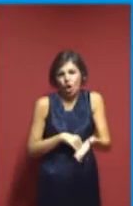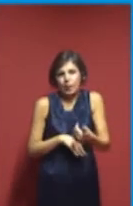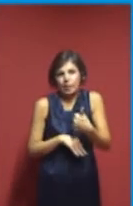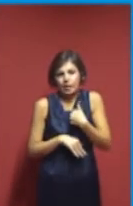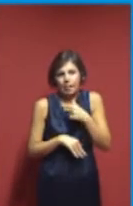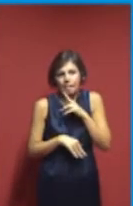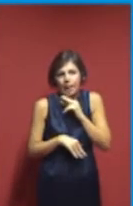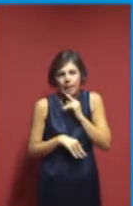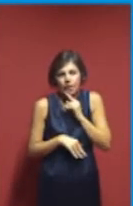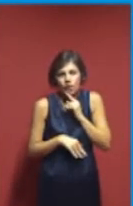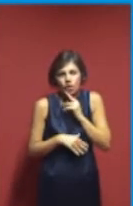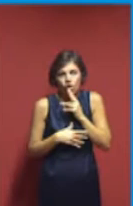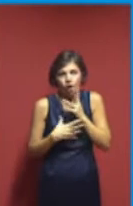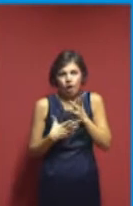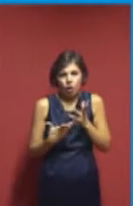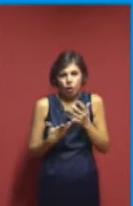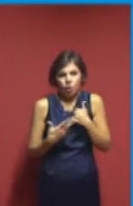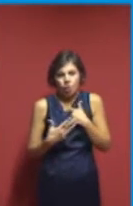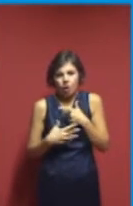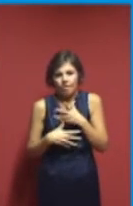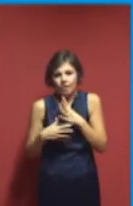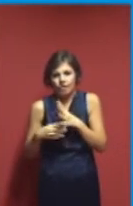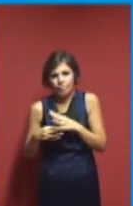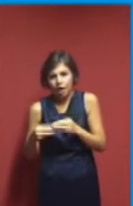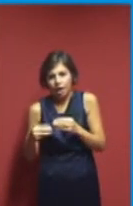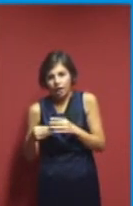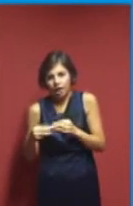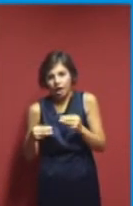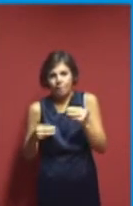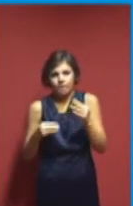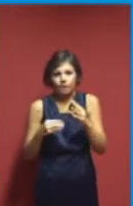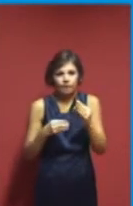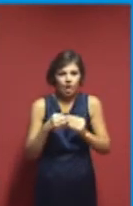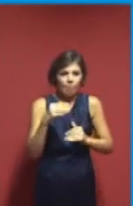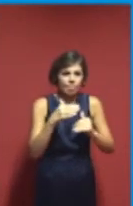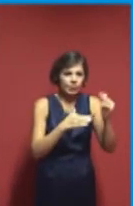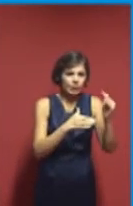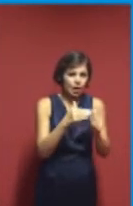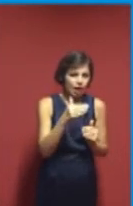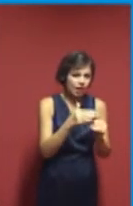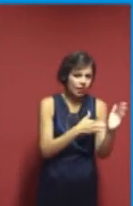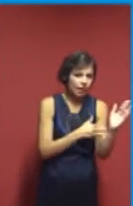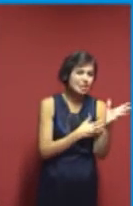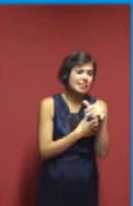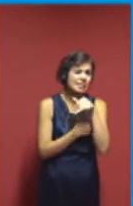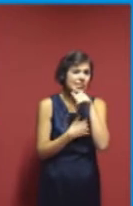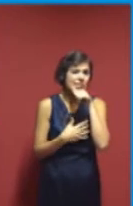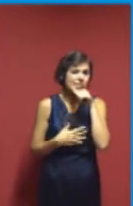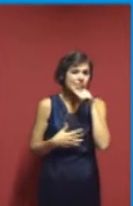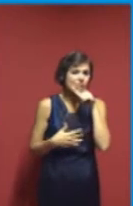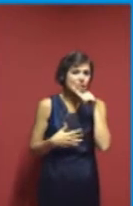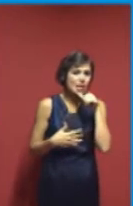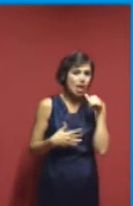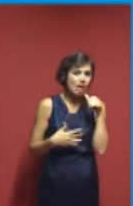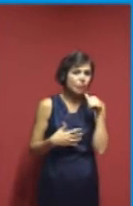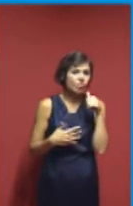fabricating, fabbing needs to a certain extent this isolation. This is needed for the mastery of the trade